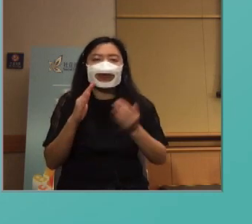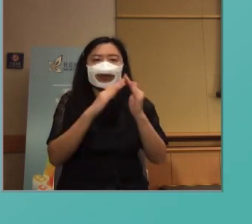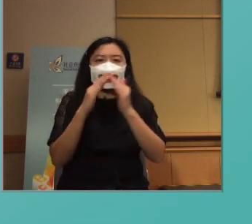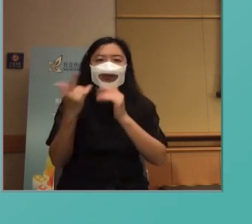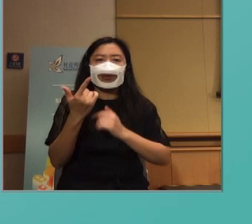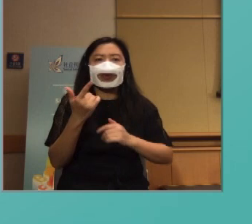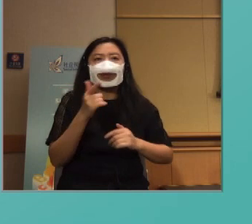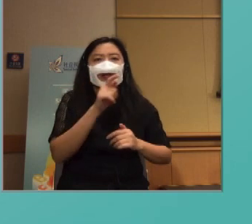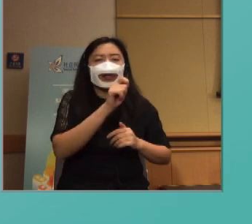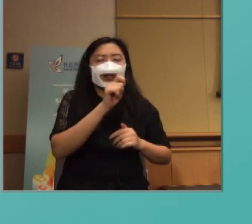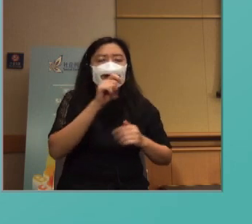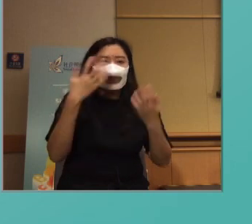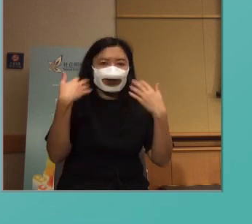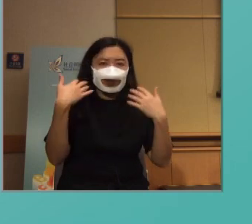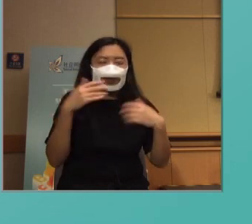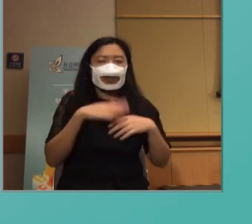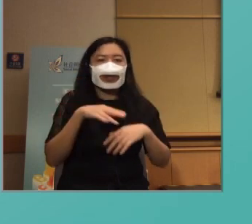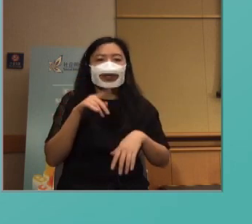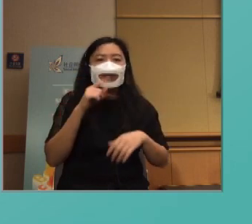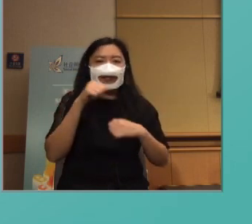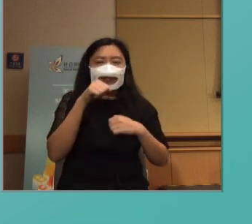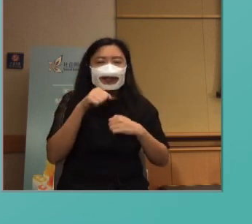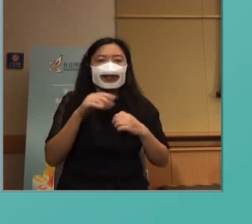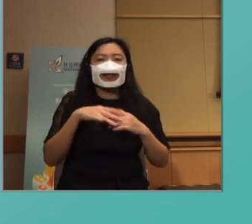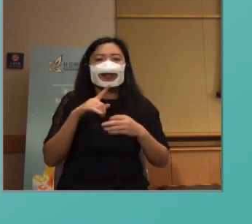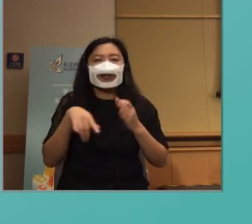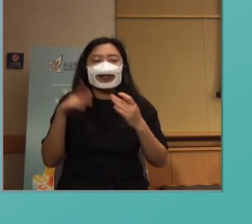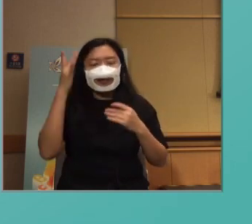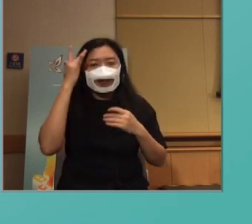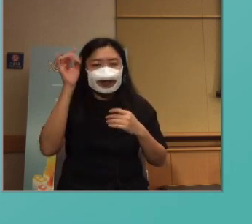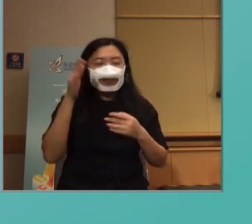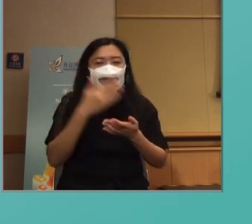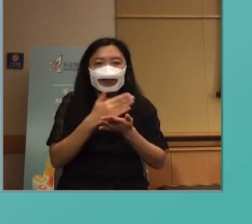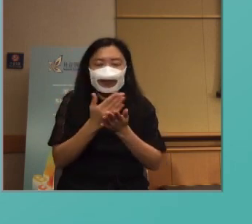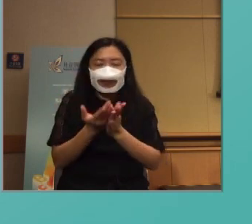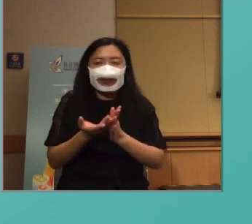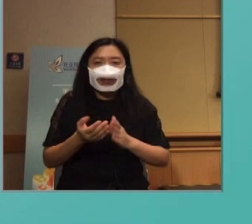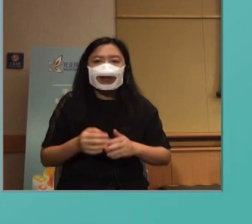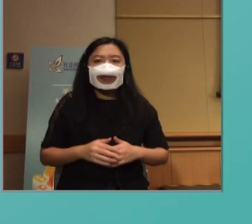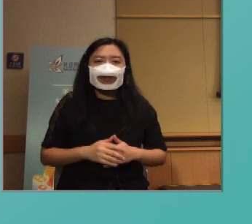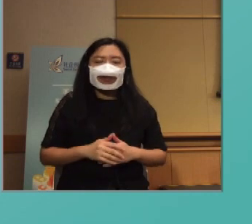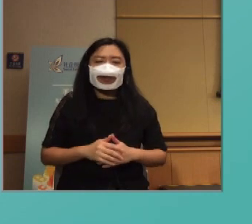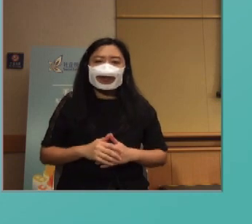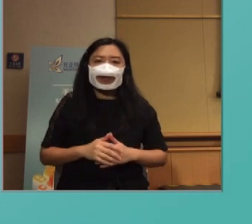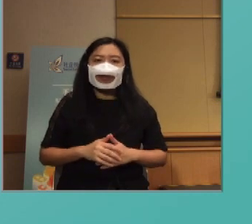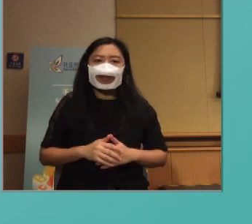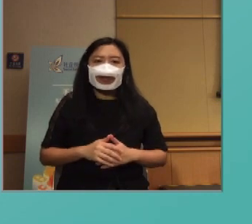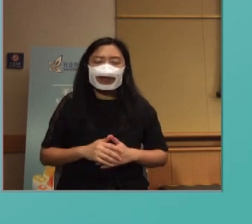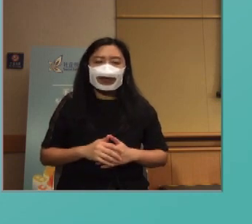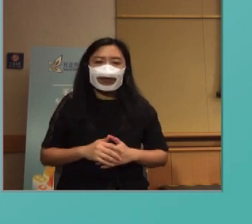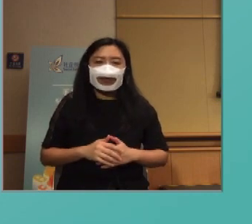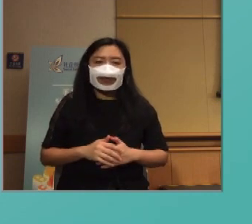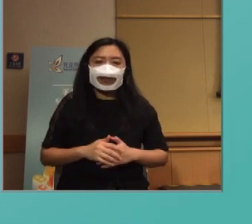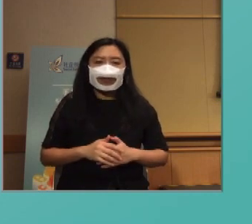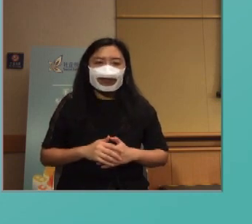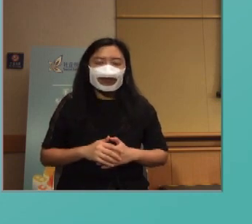and then Standard Chartered Bank, Regal Hotel, and also Hanjin also got his own very unique